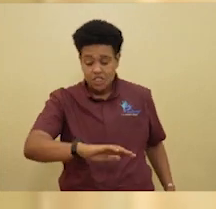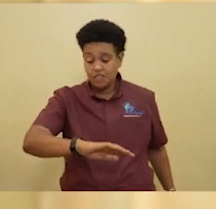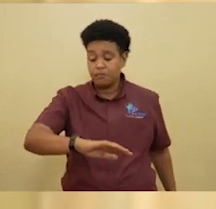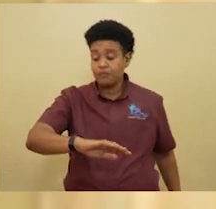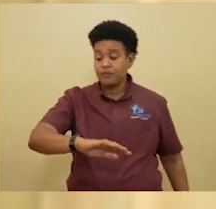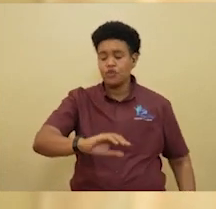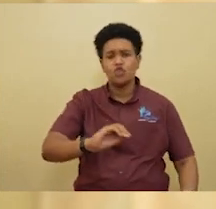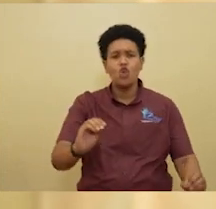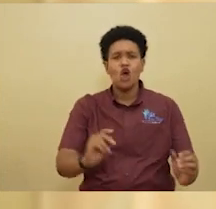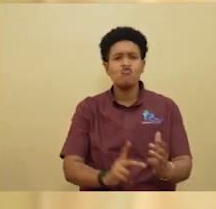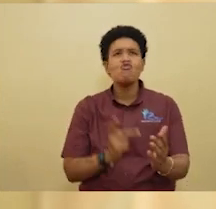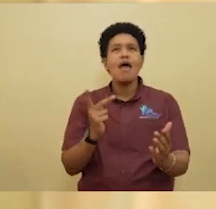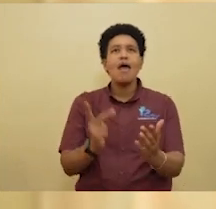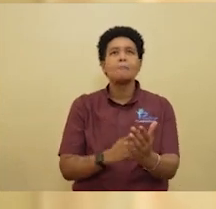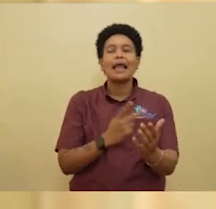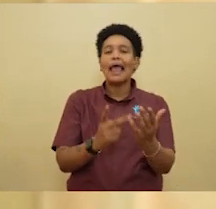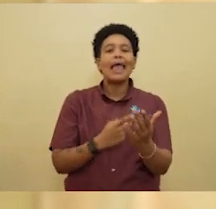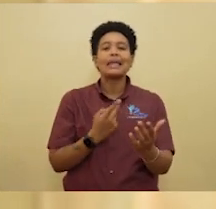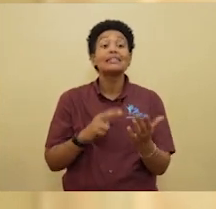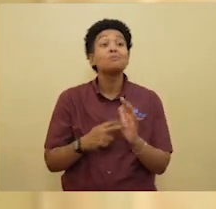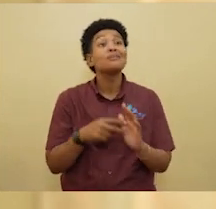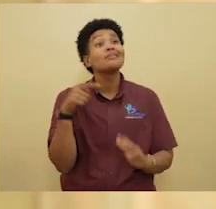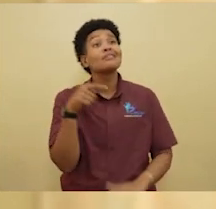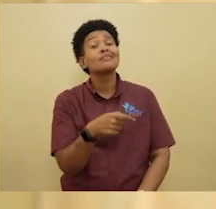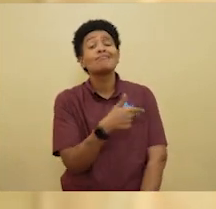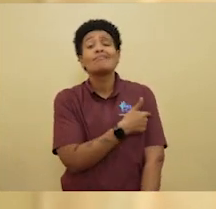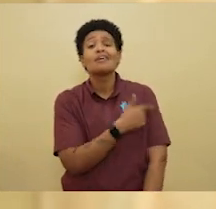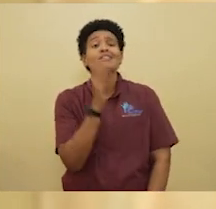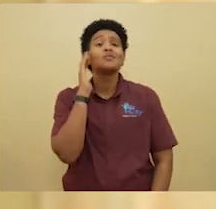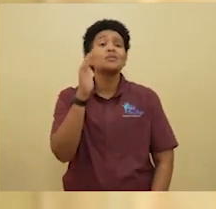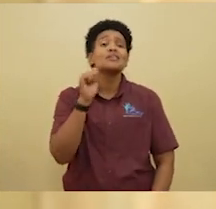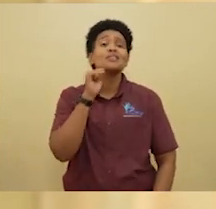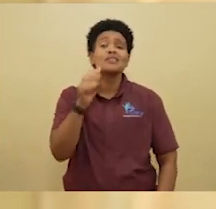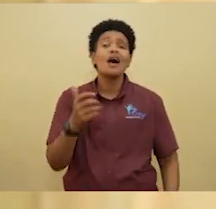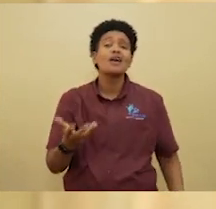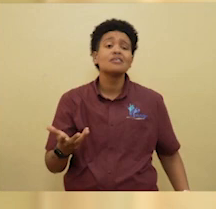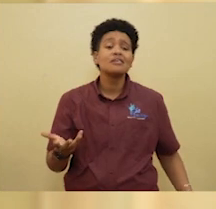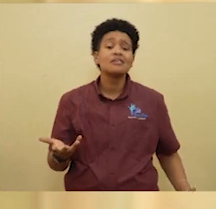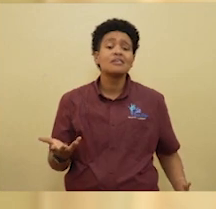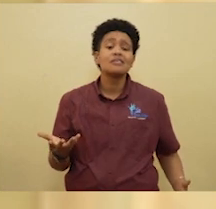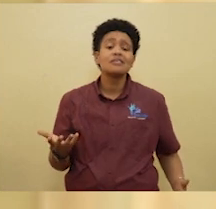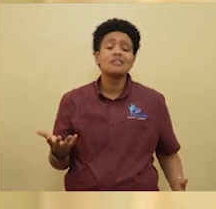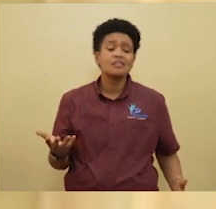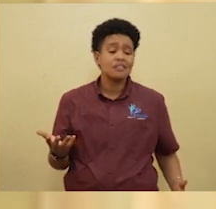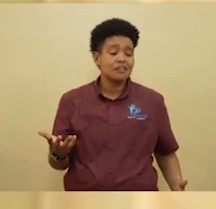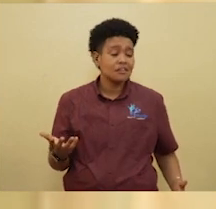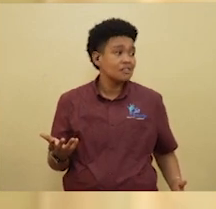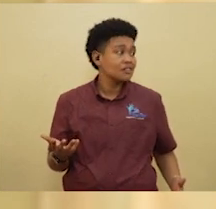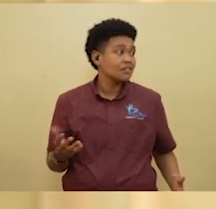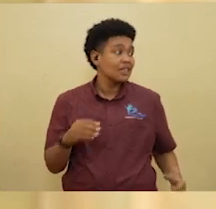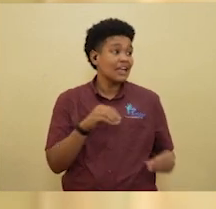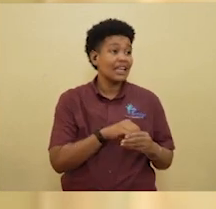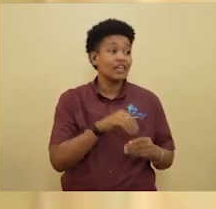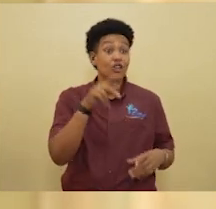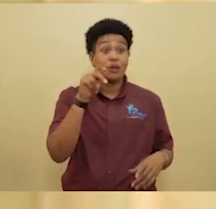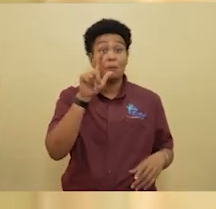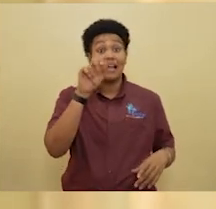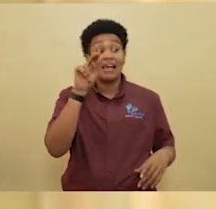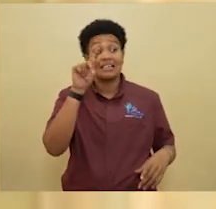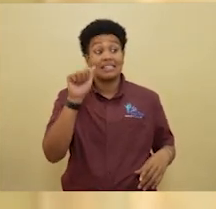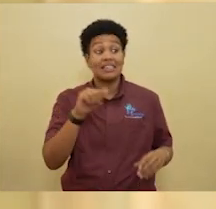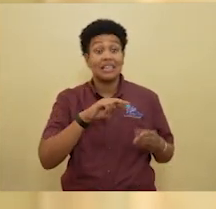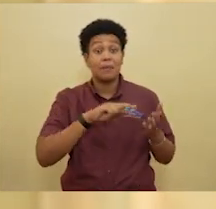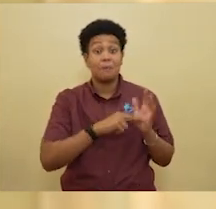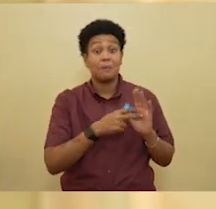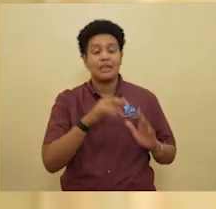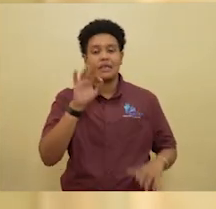-replicating, which means that this vaccine will not cross over into the placenta and therefore the